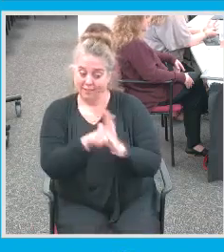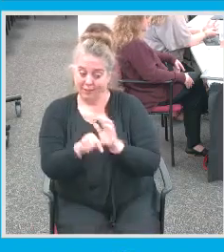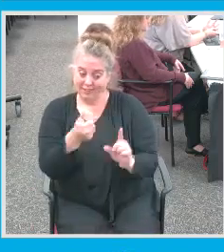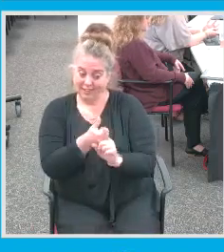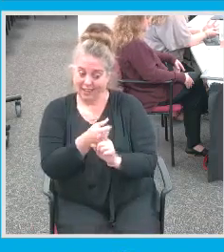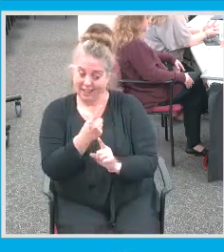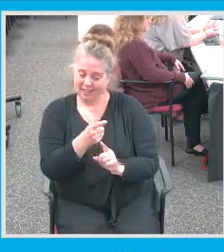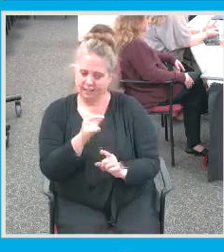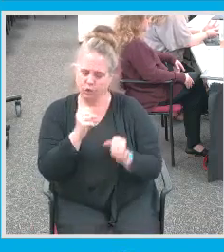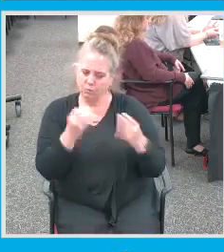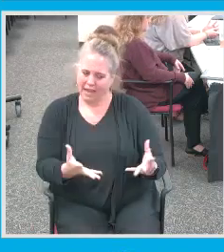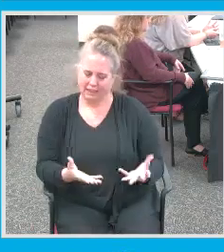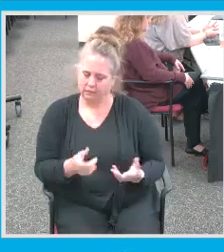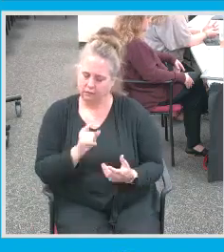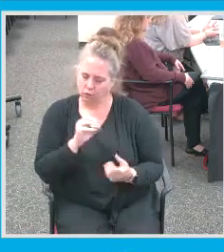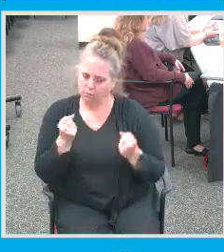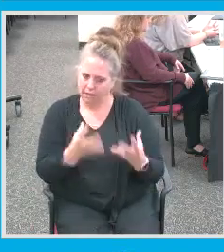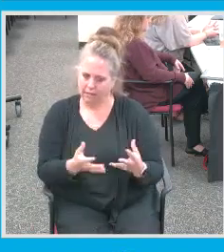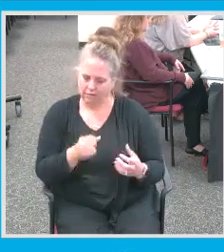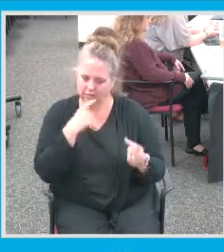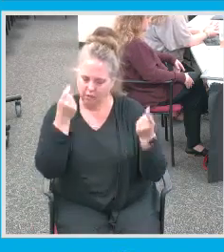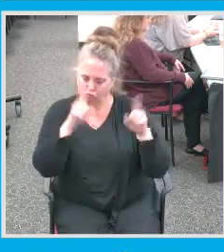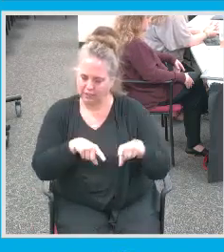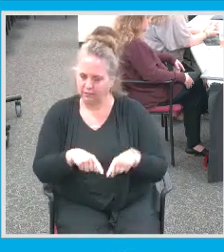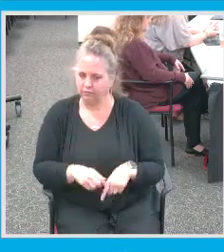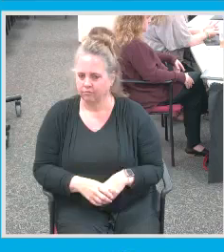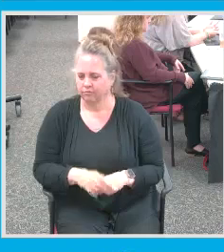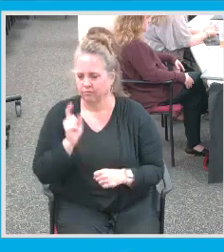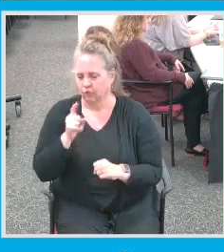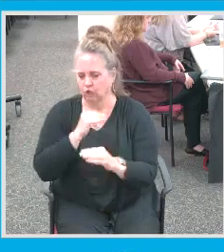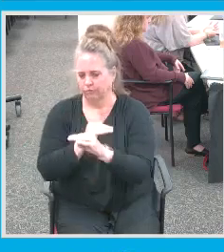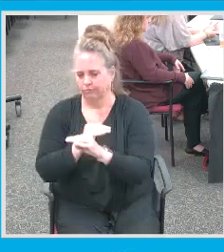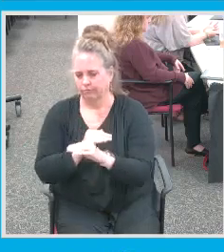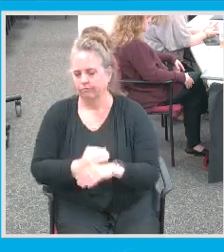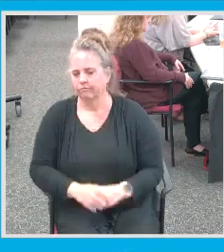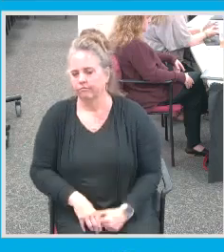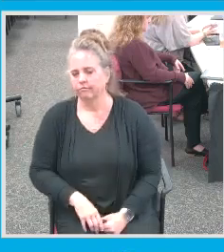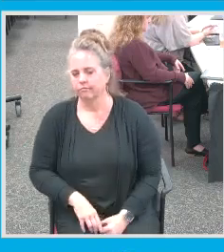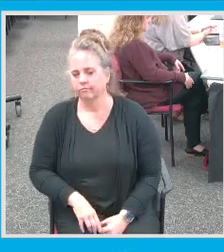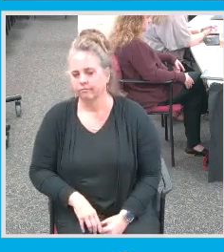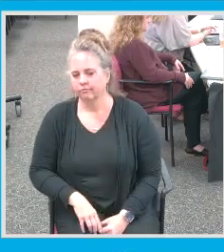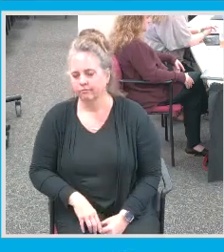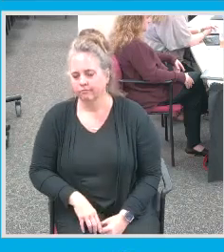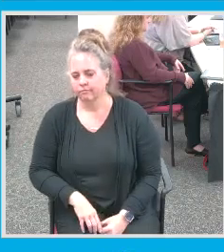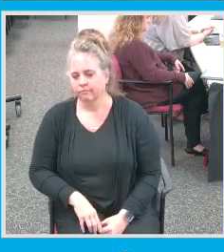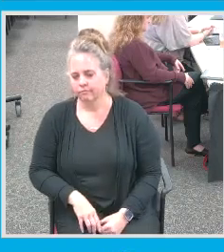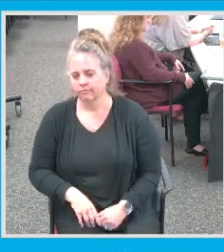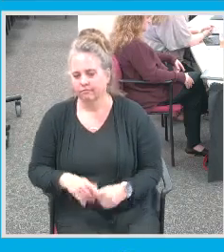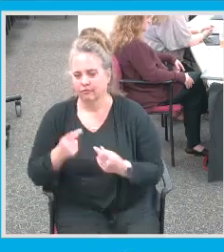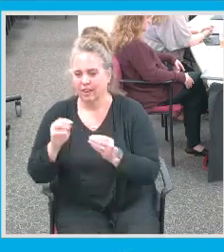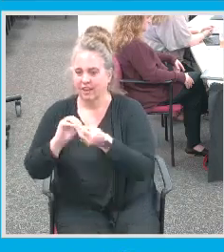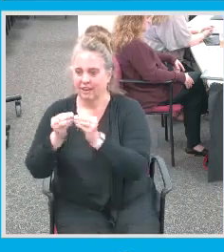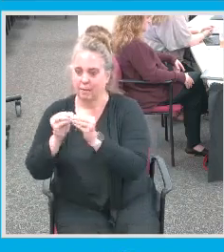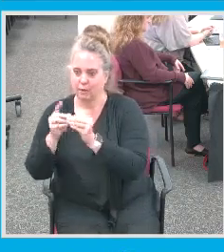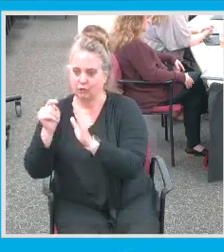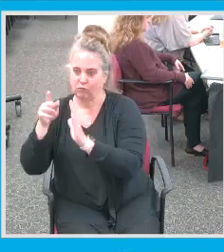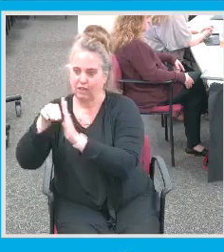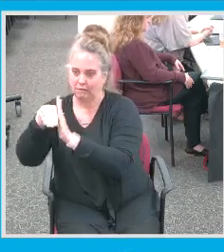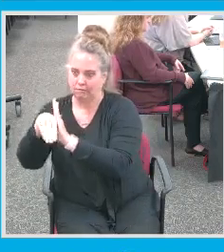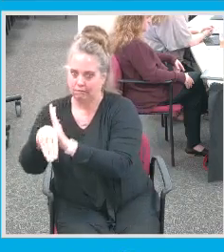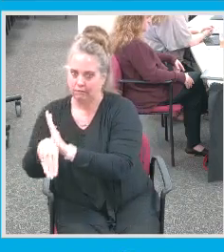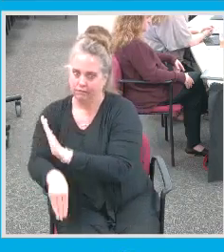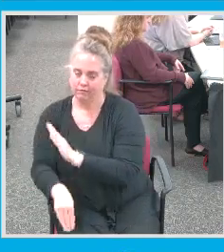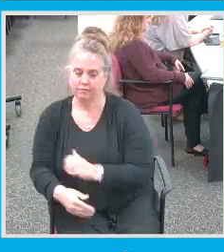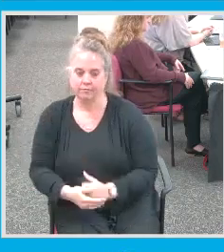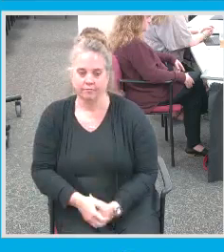that. If there's a way to get the numbers to go in the right direction, and if any of us in our various capacities are